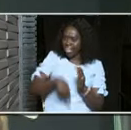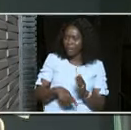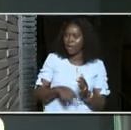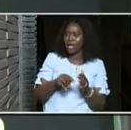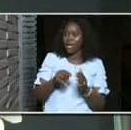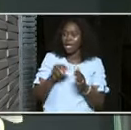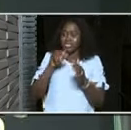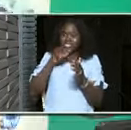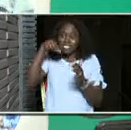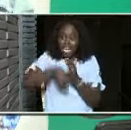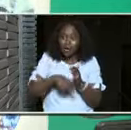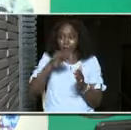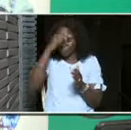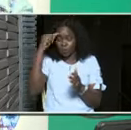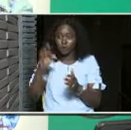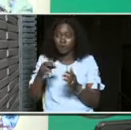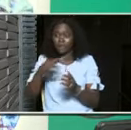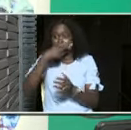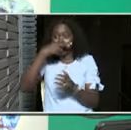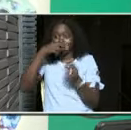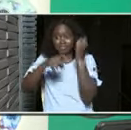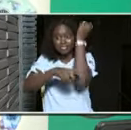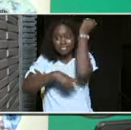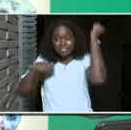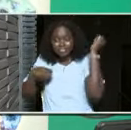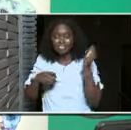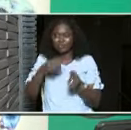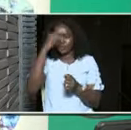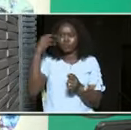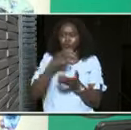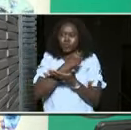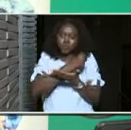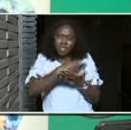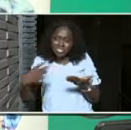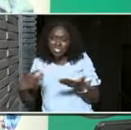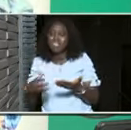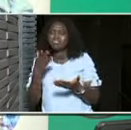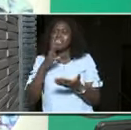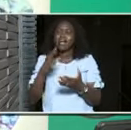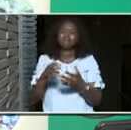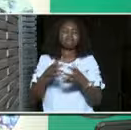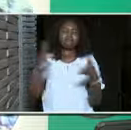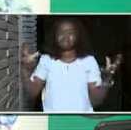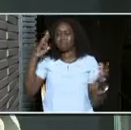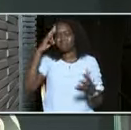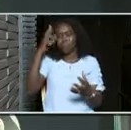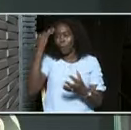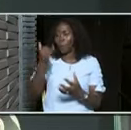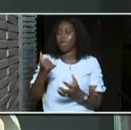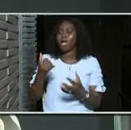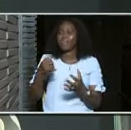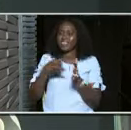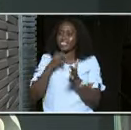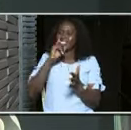result of theft. It's down as a result of wastages. There's a whole myriad of reasons why it's down.